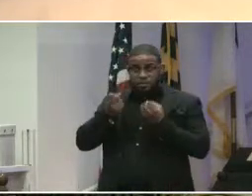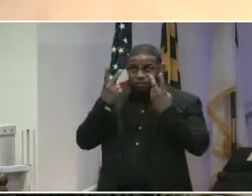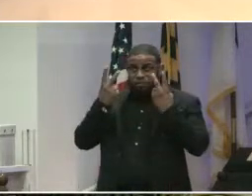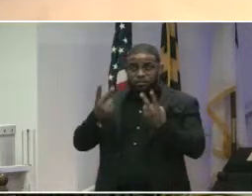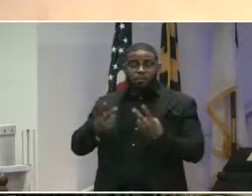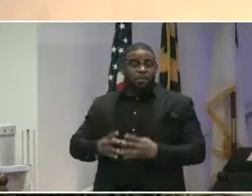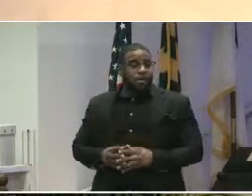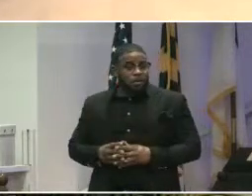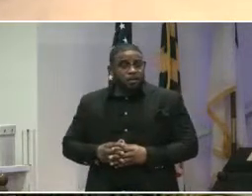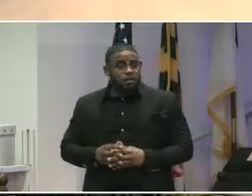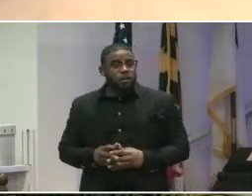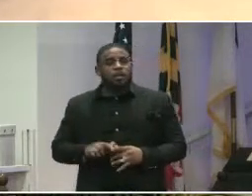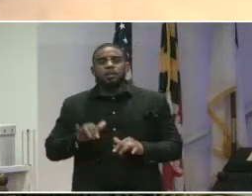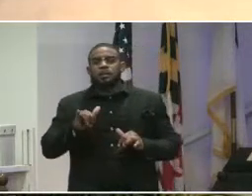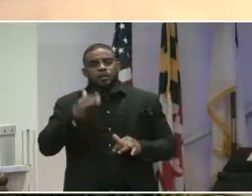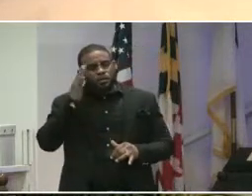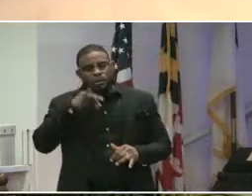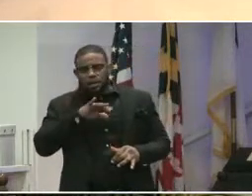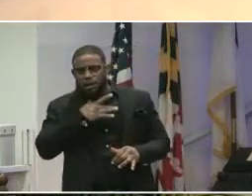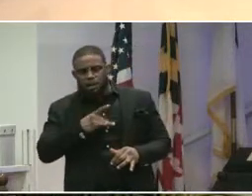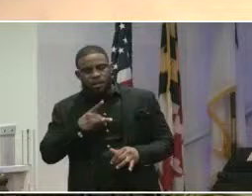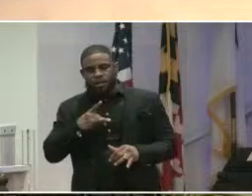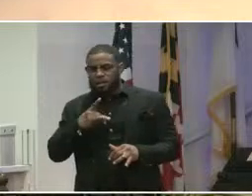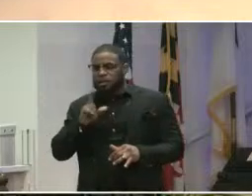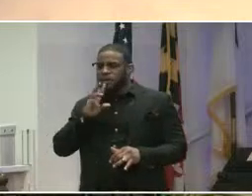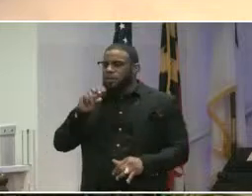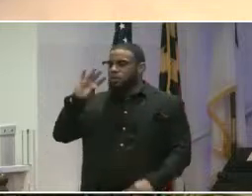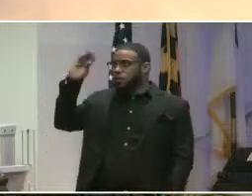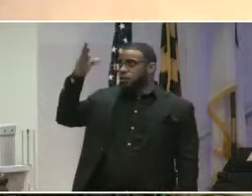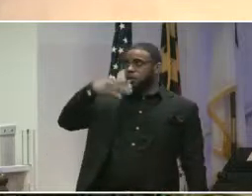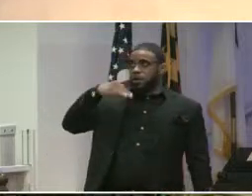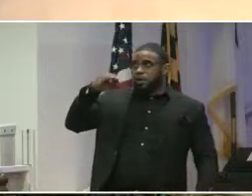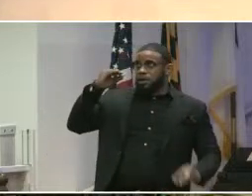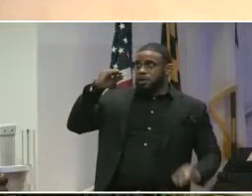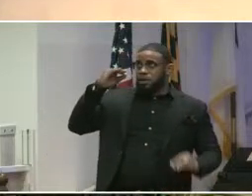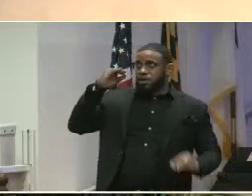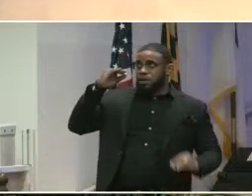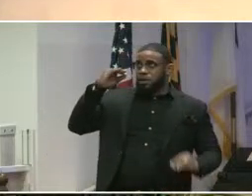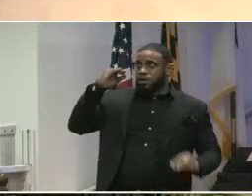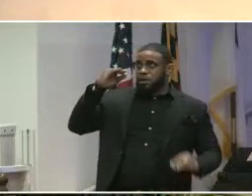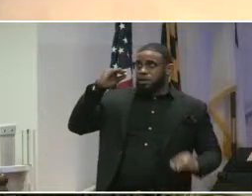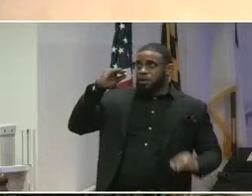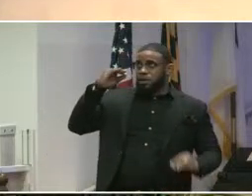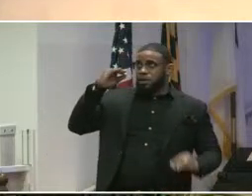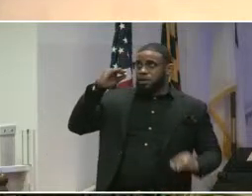I see. But this is one I like. 'Twas grace that taught my heart.